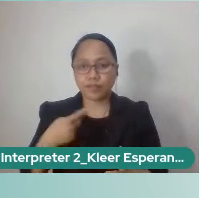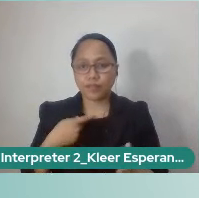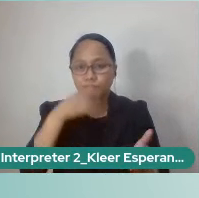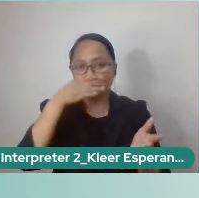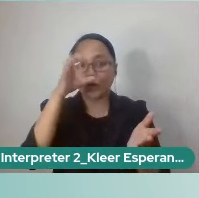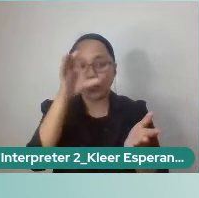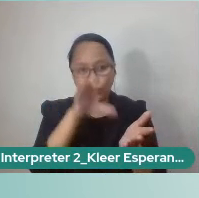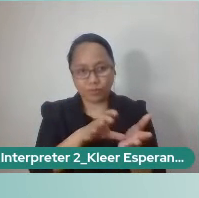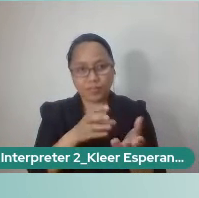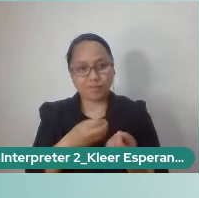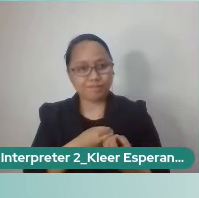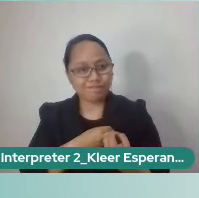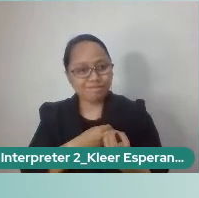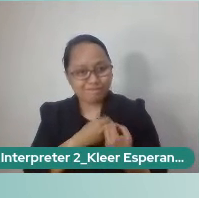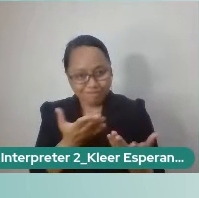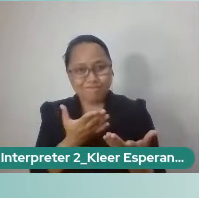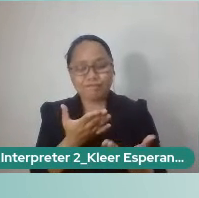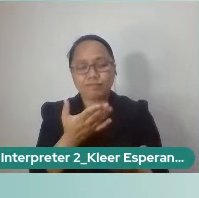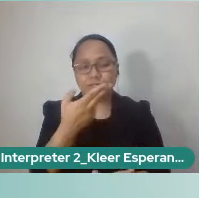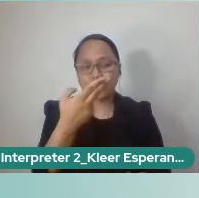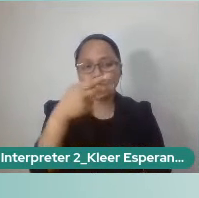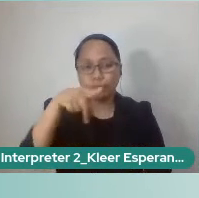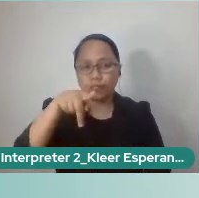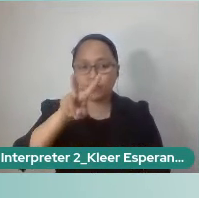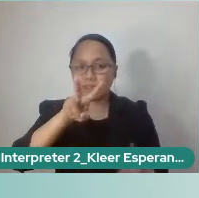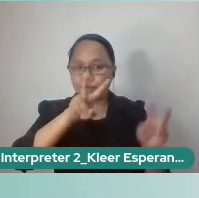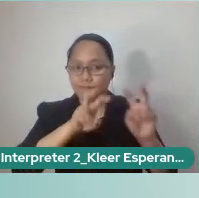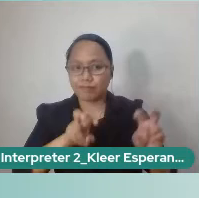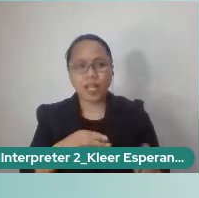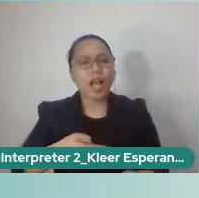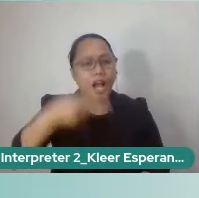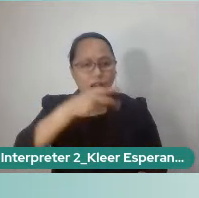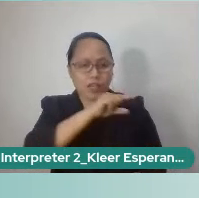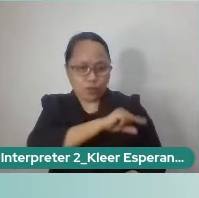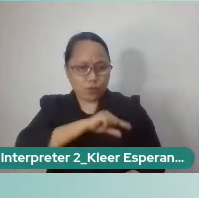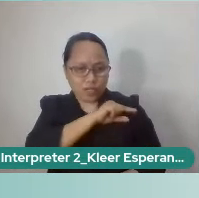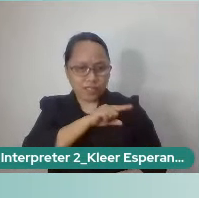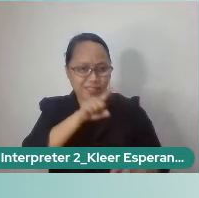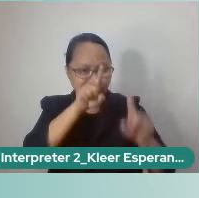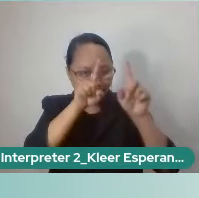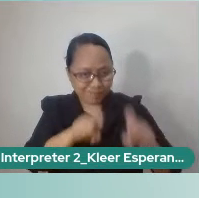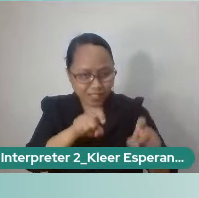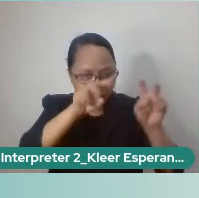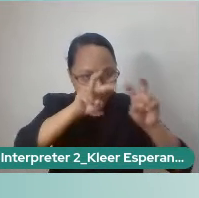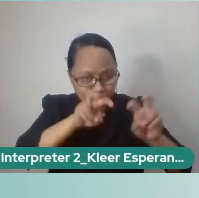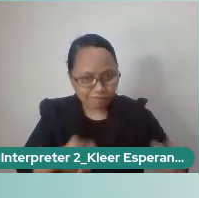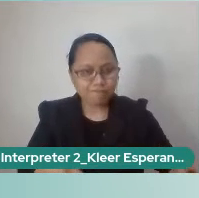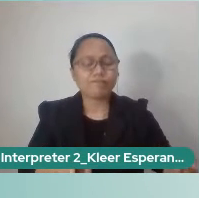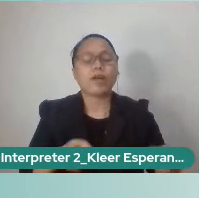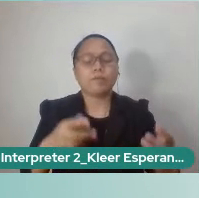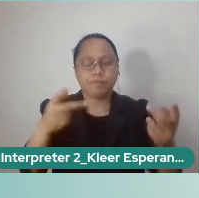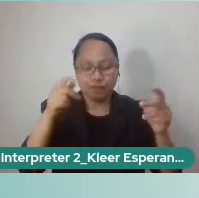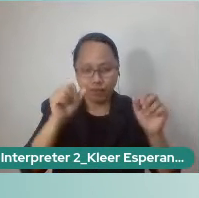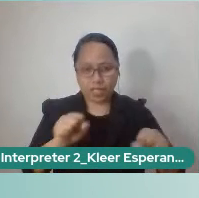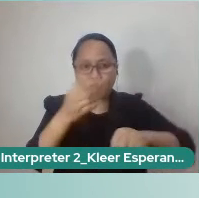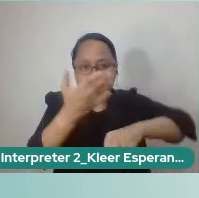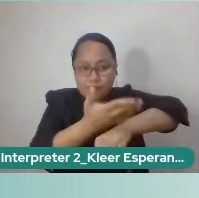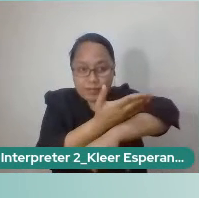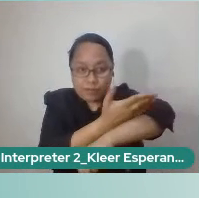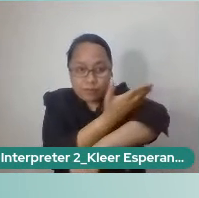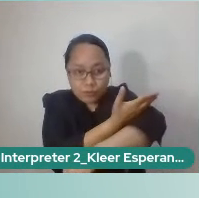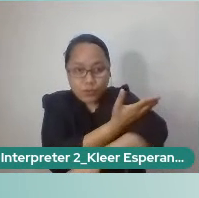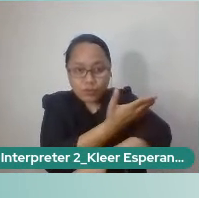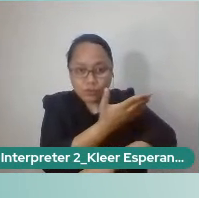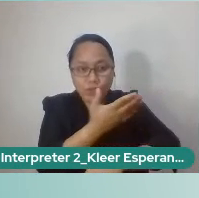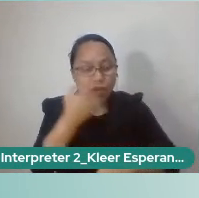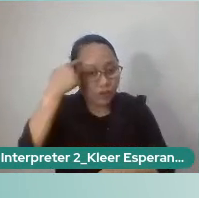confirming that it is a high quality test with potential for improving the coverage via self-collection. So this is one